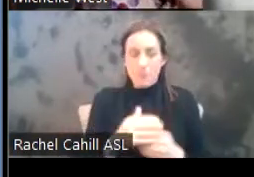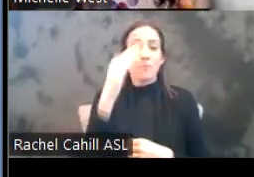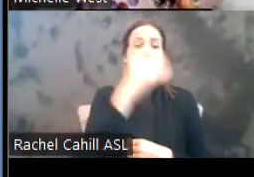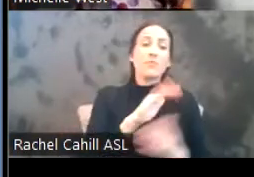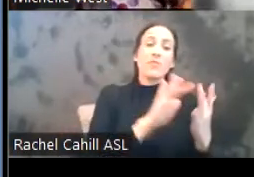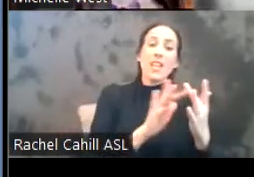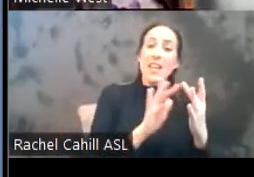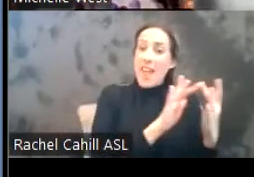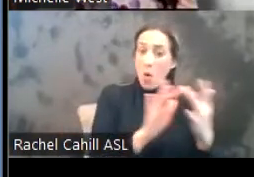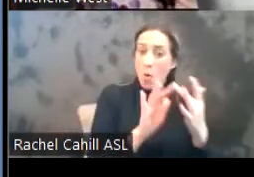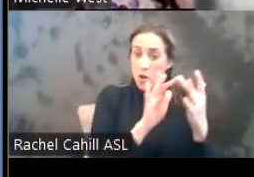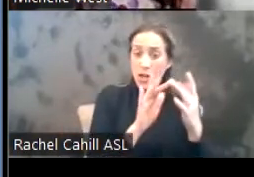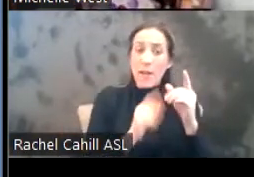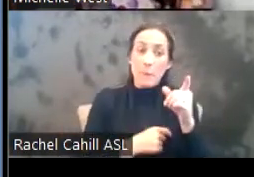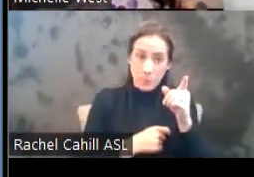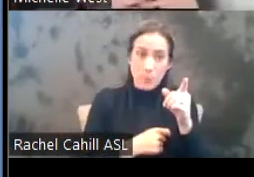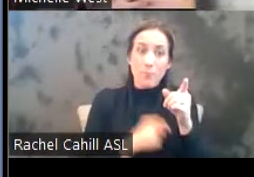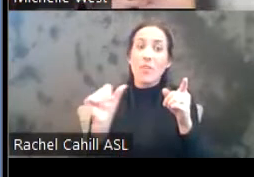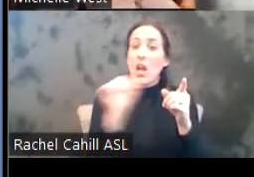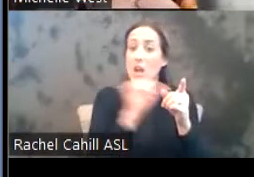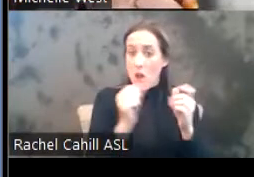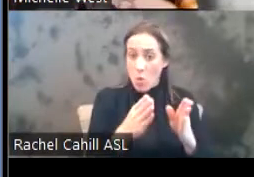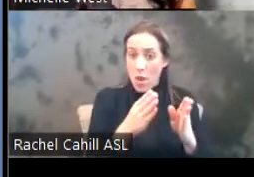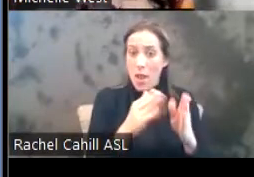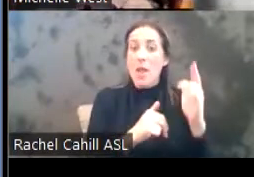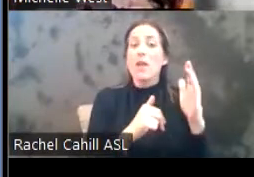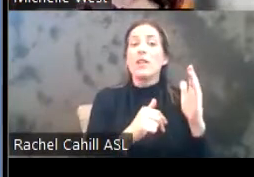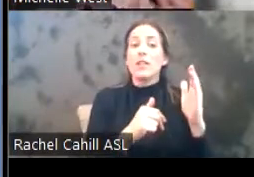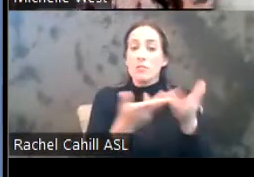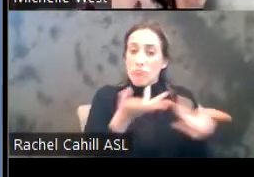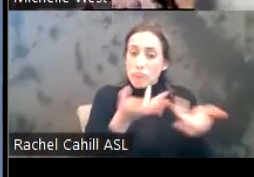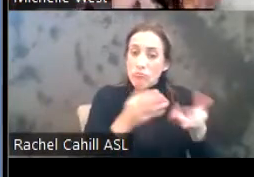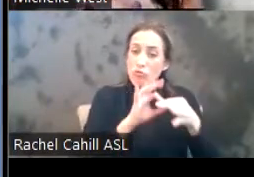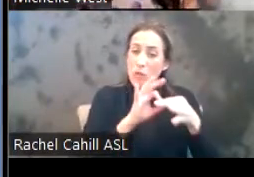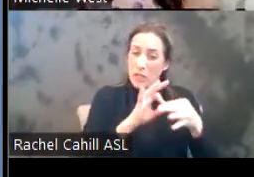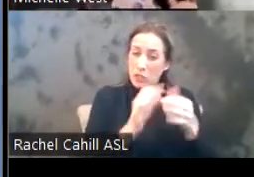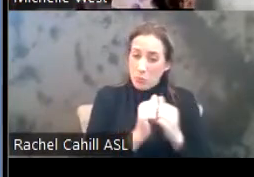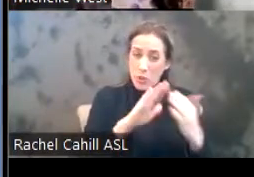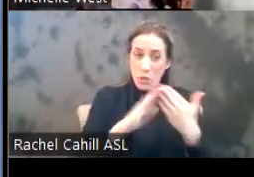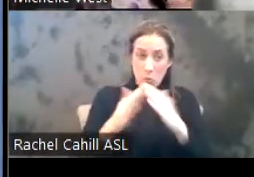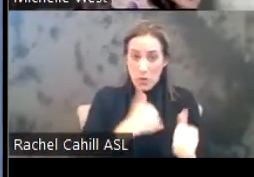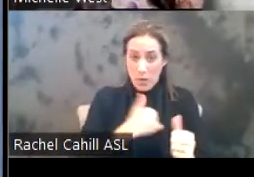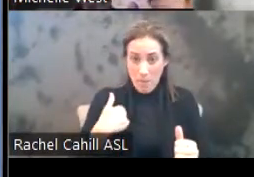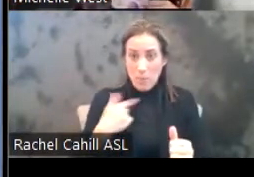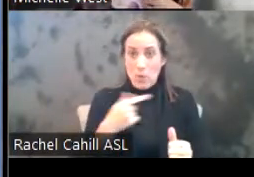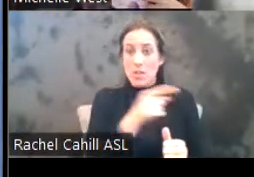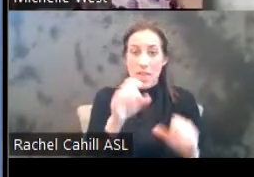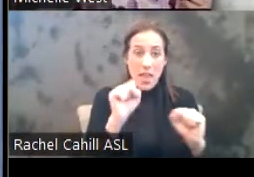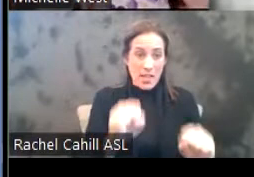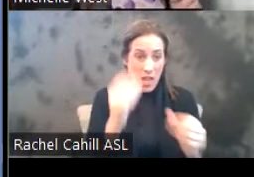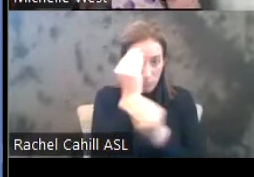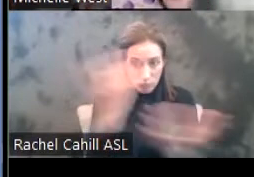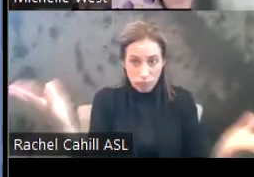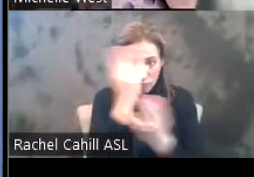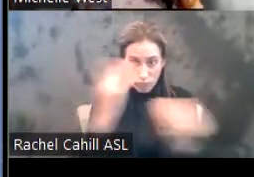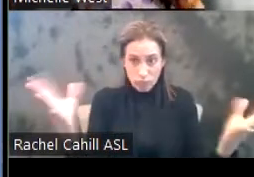Networking, another way you build relationships with community members so they can tell people about you. So like in